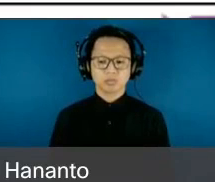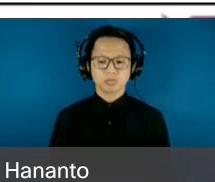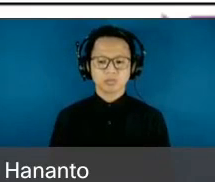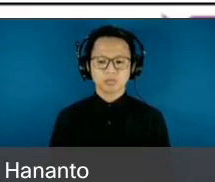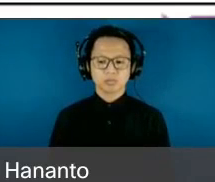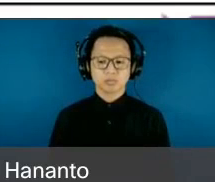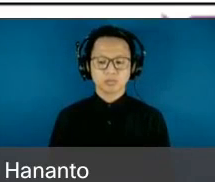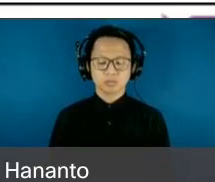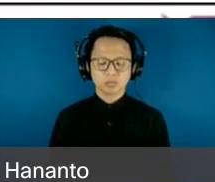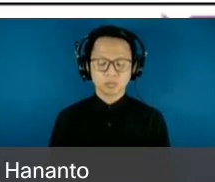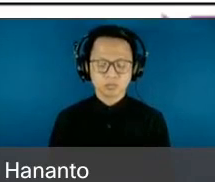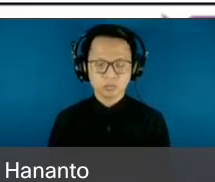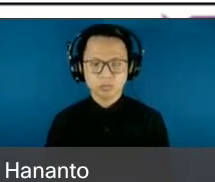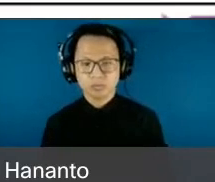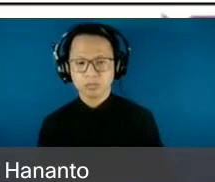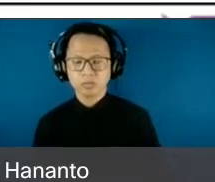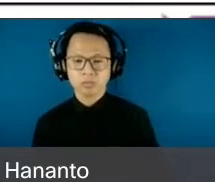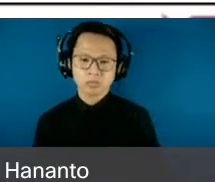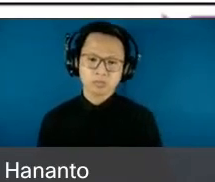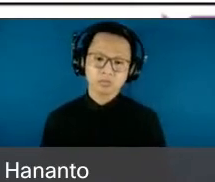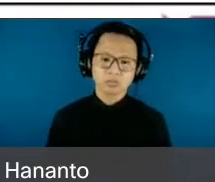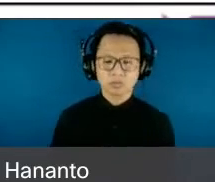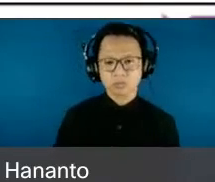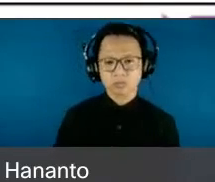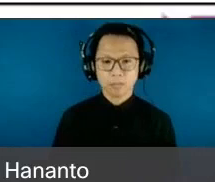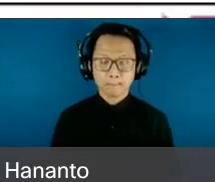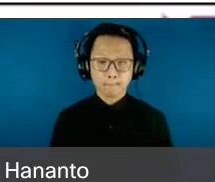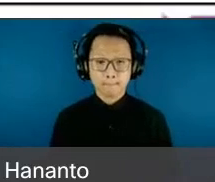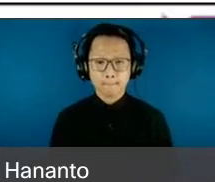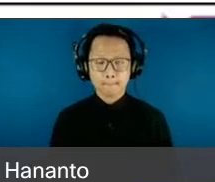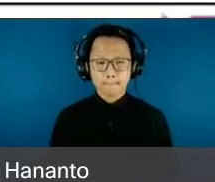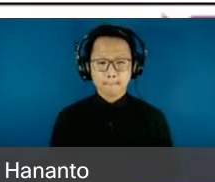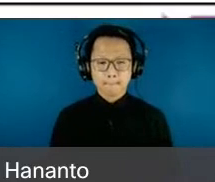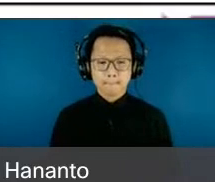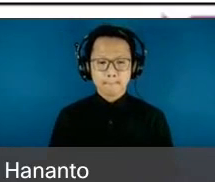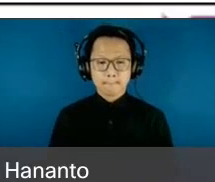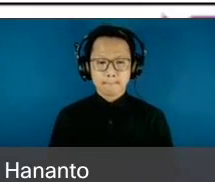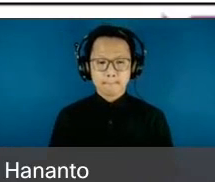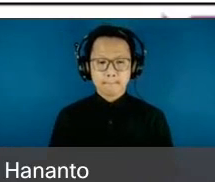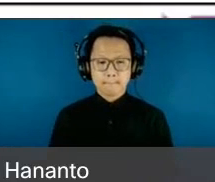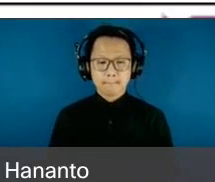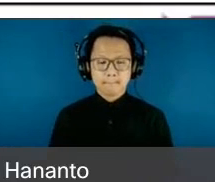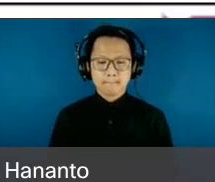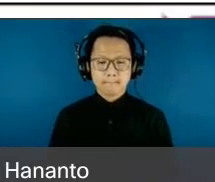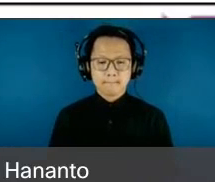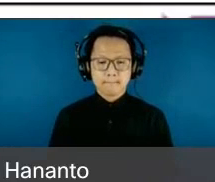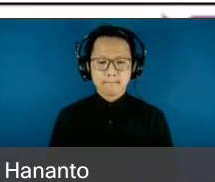workshop in a 7 regional cluster in East Java. We trained